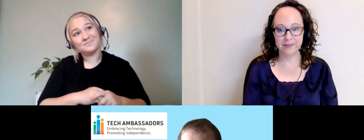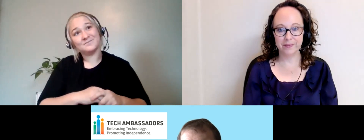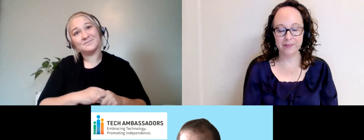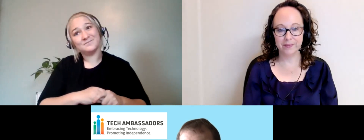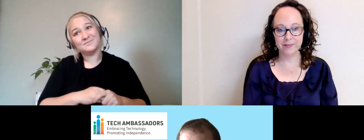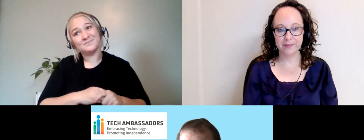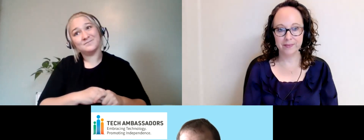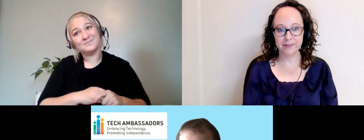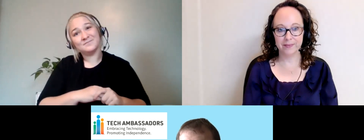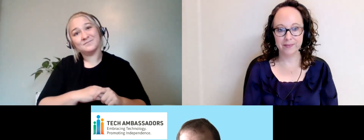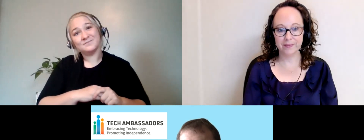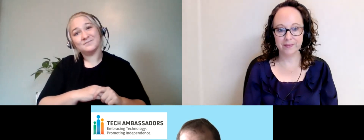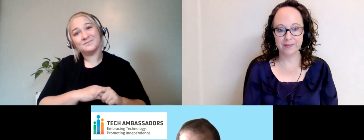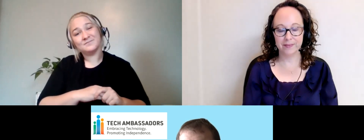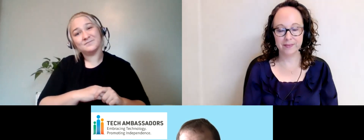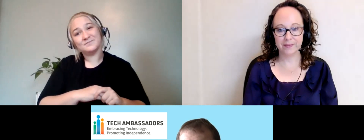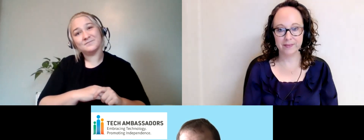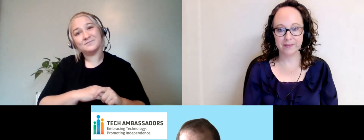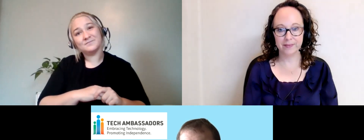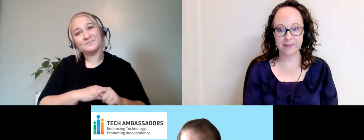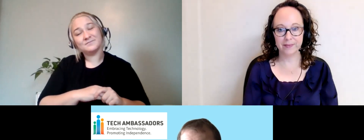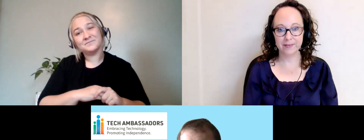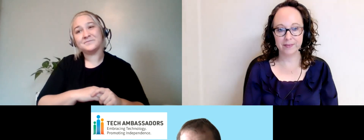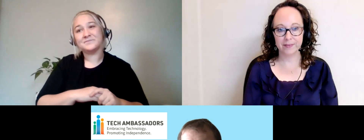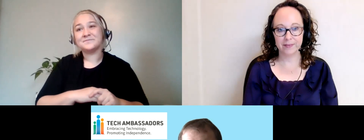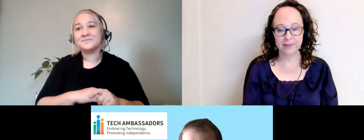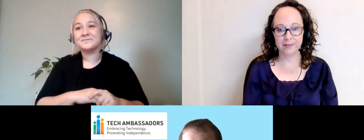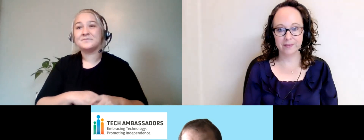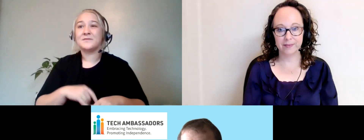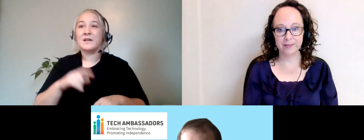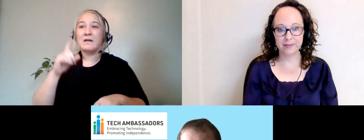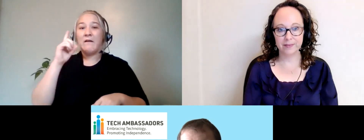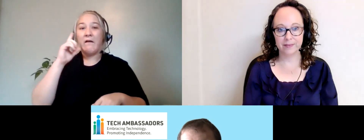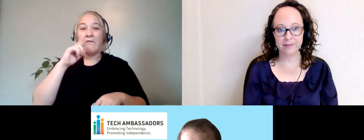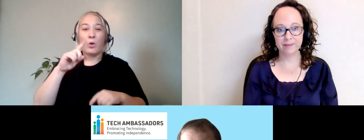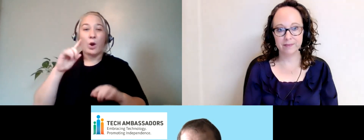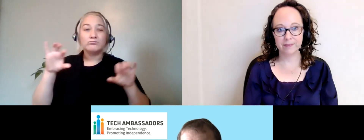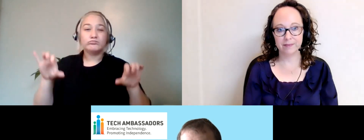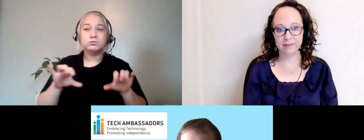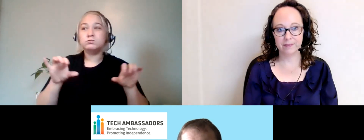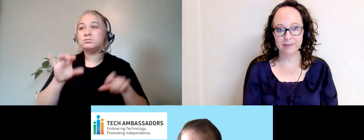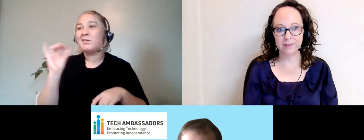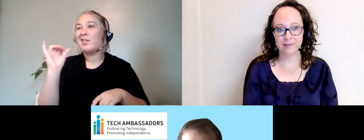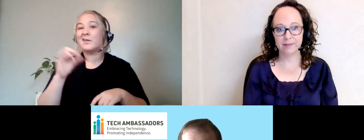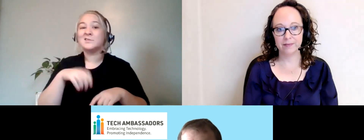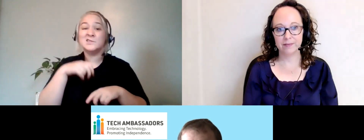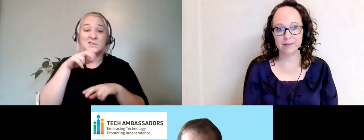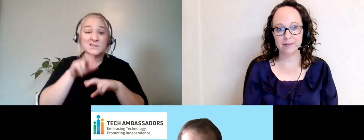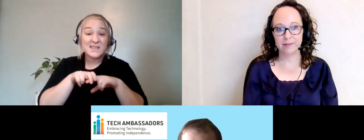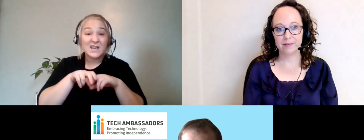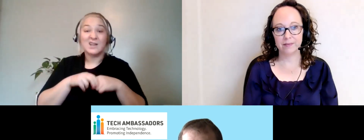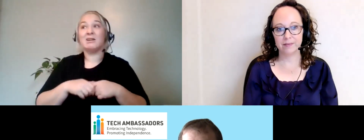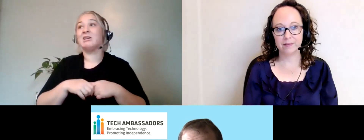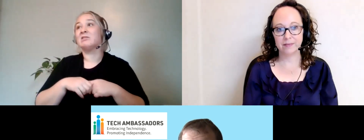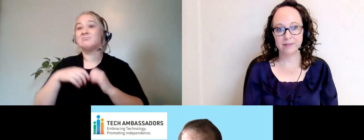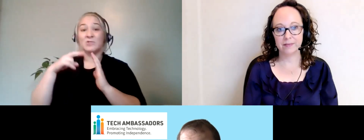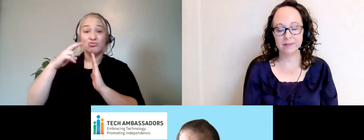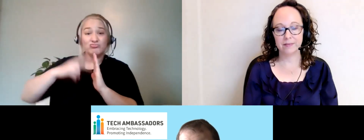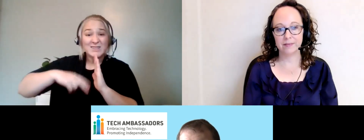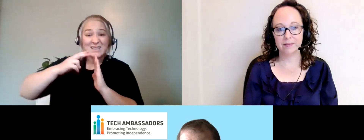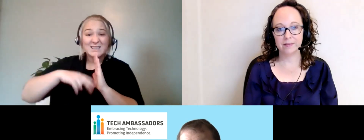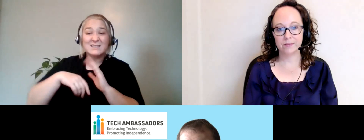sitting and like reading or watching TV or something like